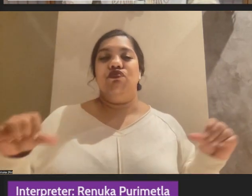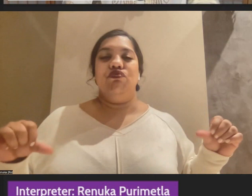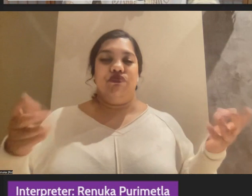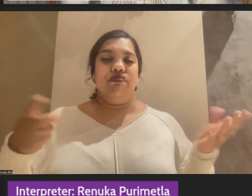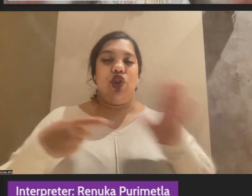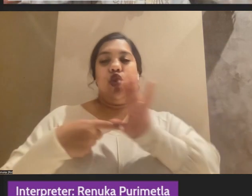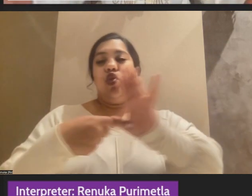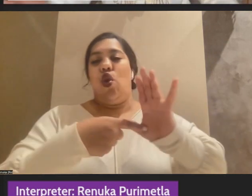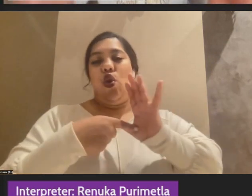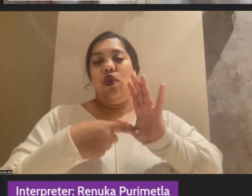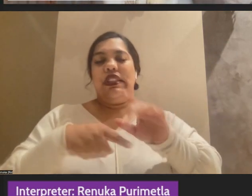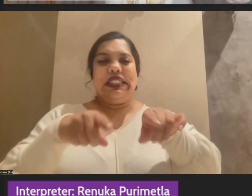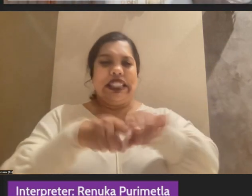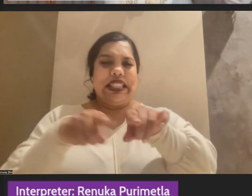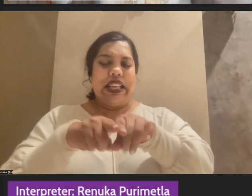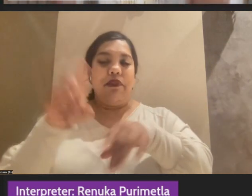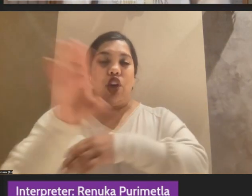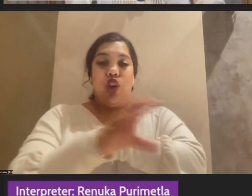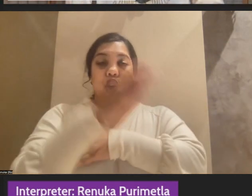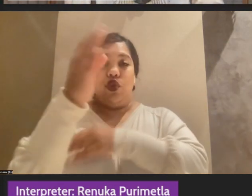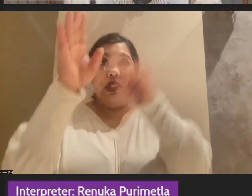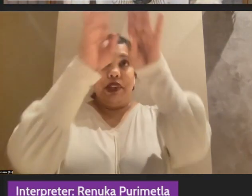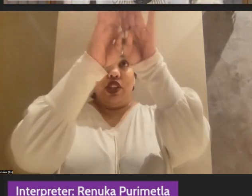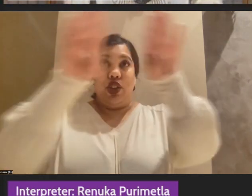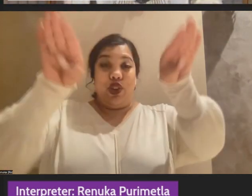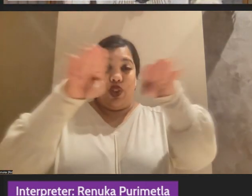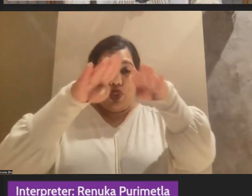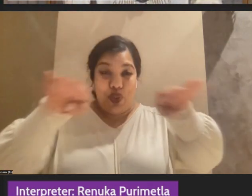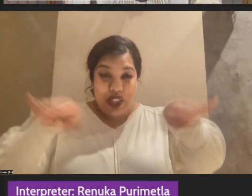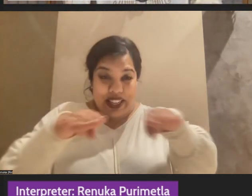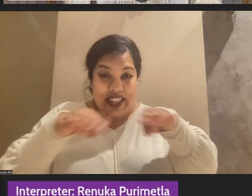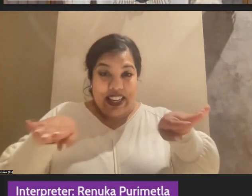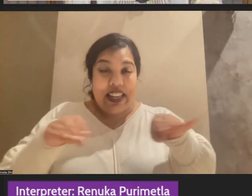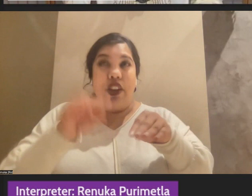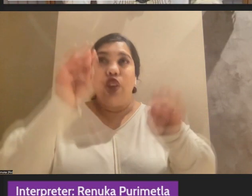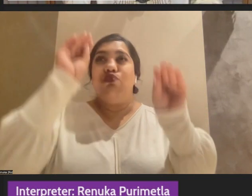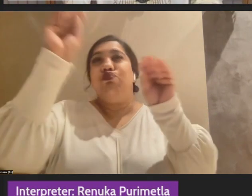Christmas trees, we accessorize them by decorating the Christmas tree.